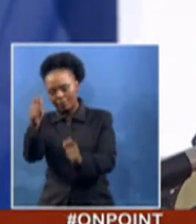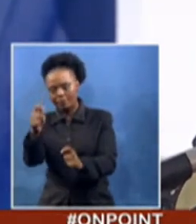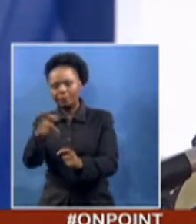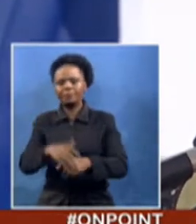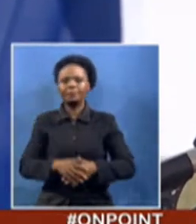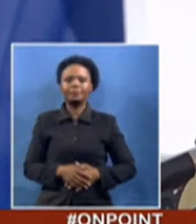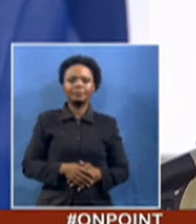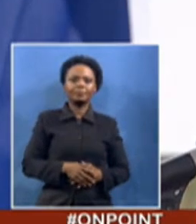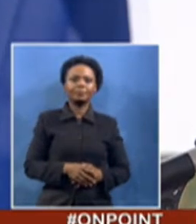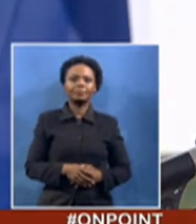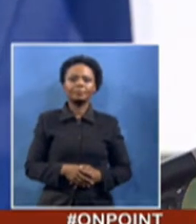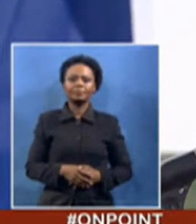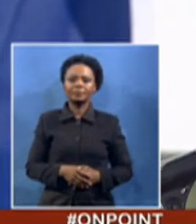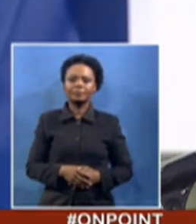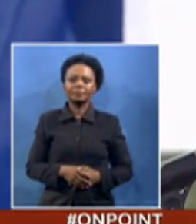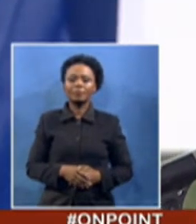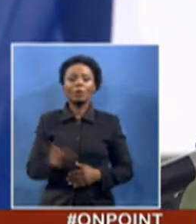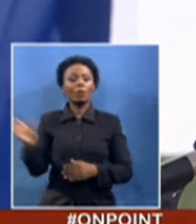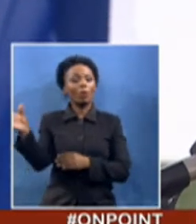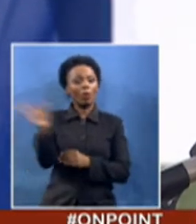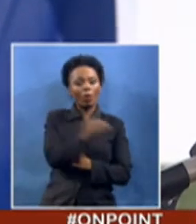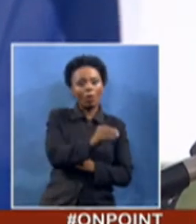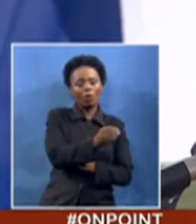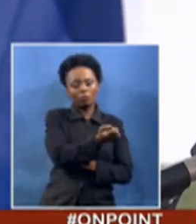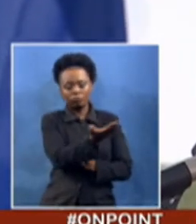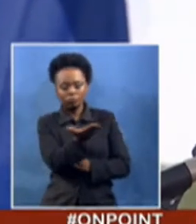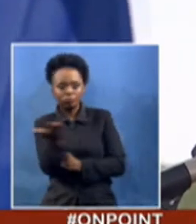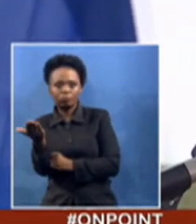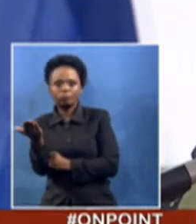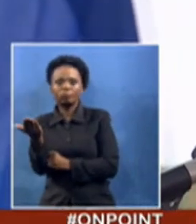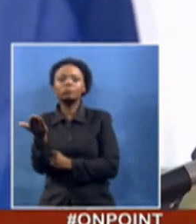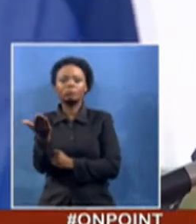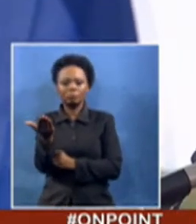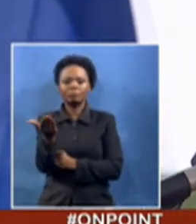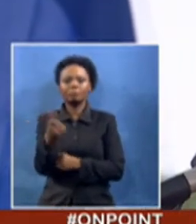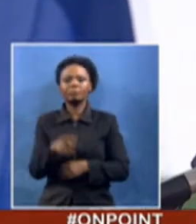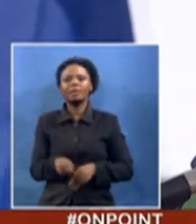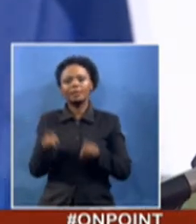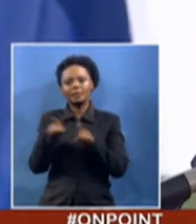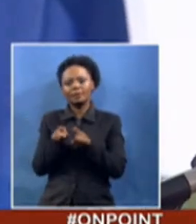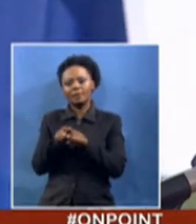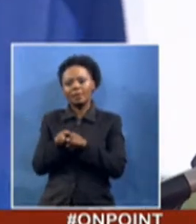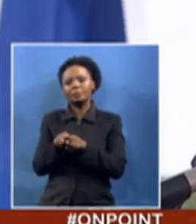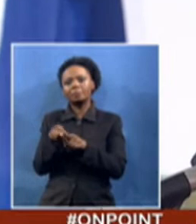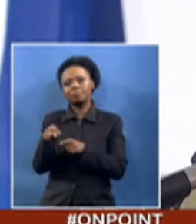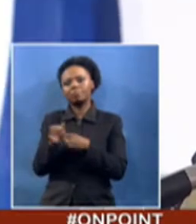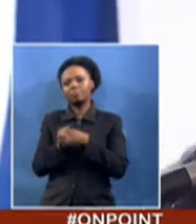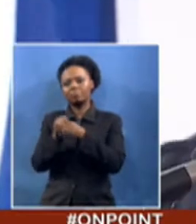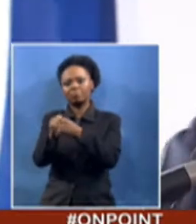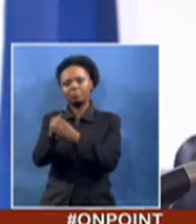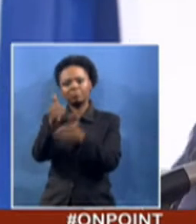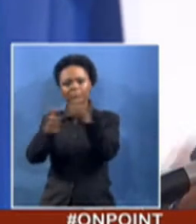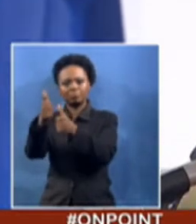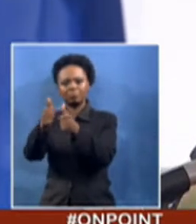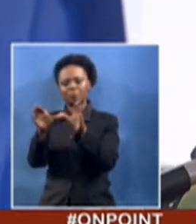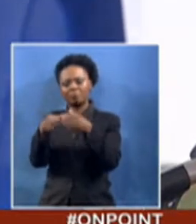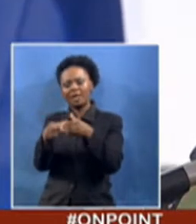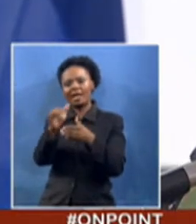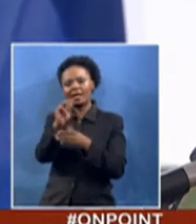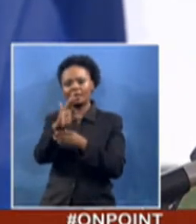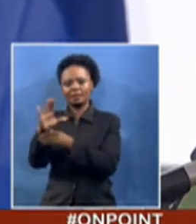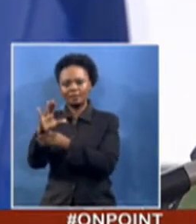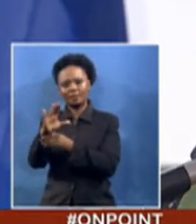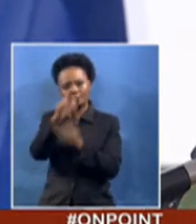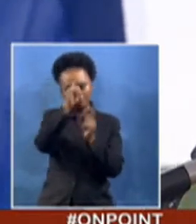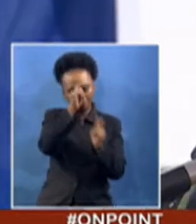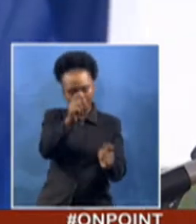and everybody gathered here. I also see the leadership of the ruling party also here. My greetings to